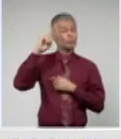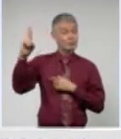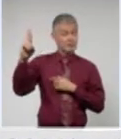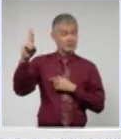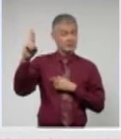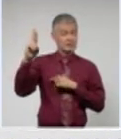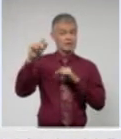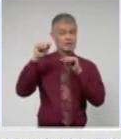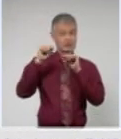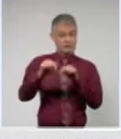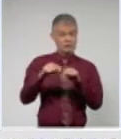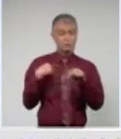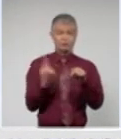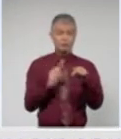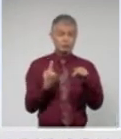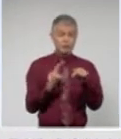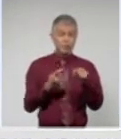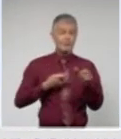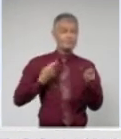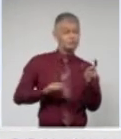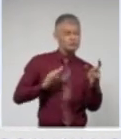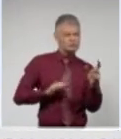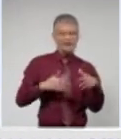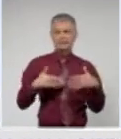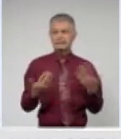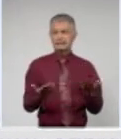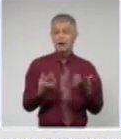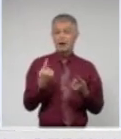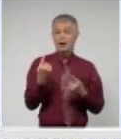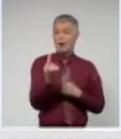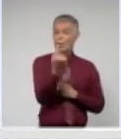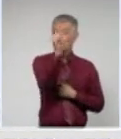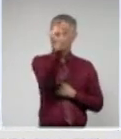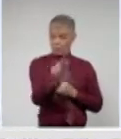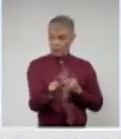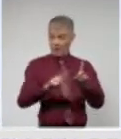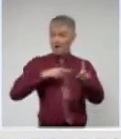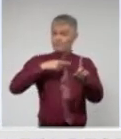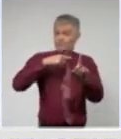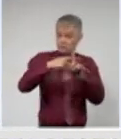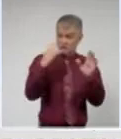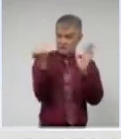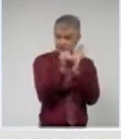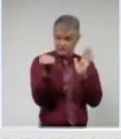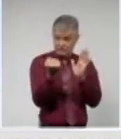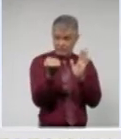6,742 samples in our various molecular biology laboratories.